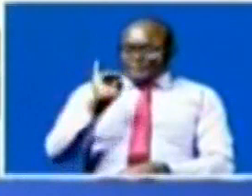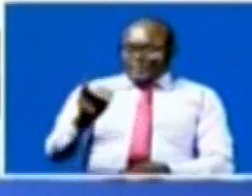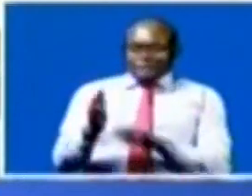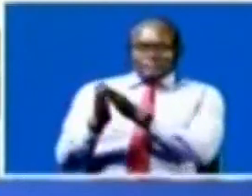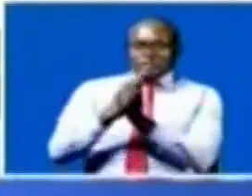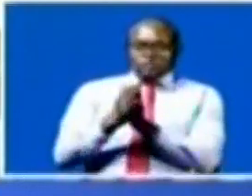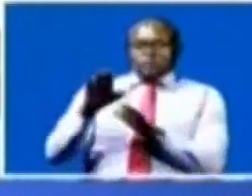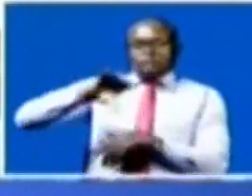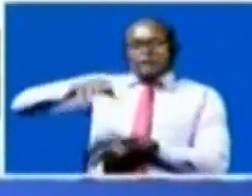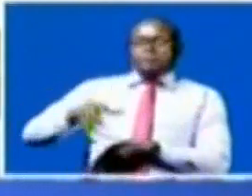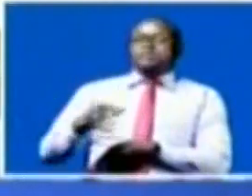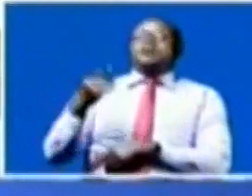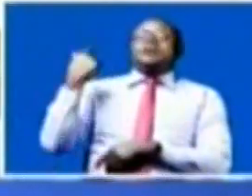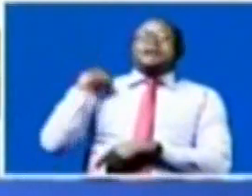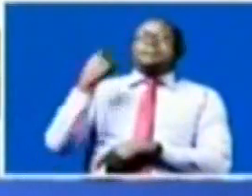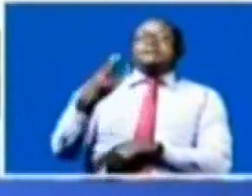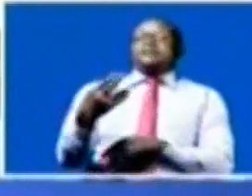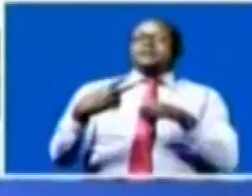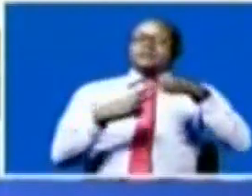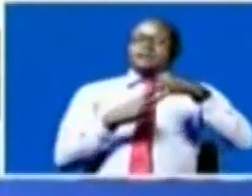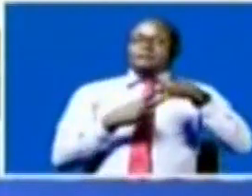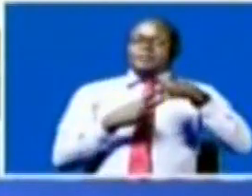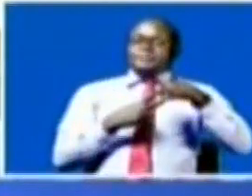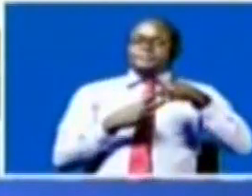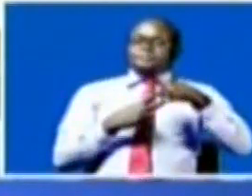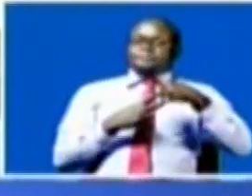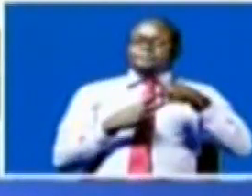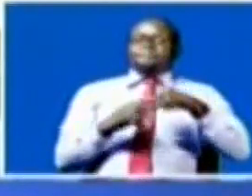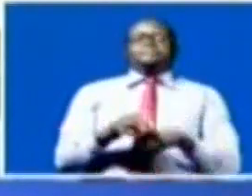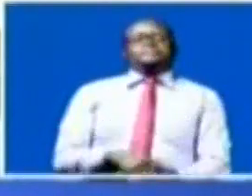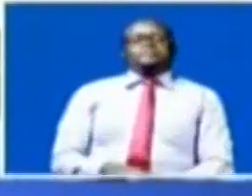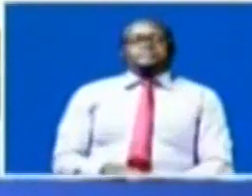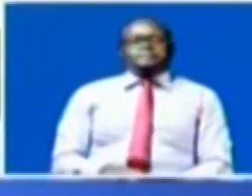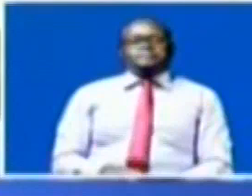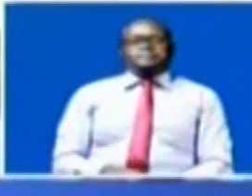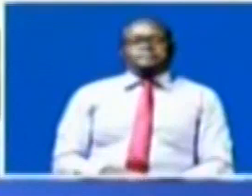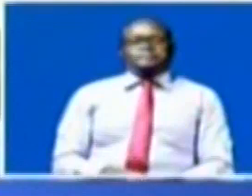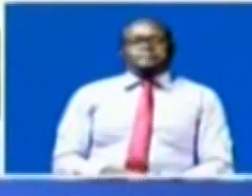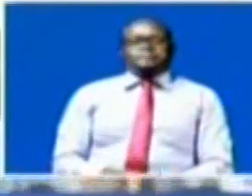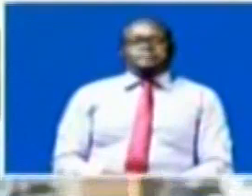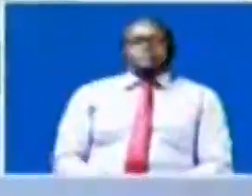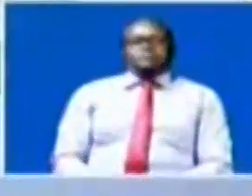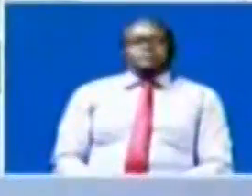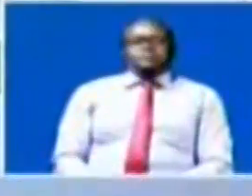the story of county number 47, the capital county. Duncan Haimba, KTN News.